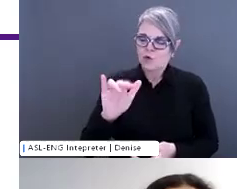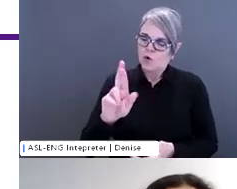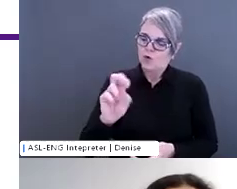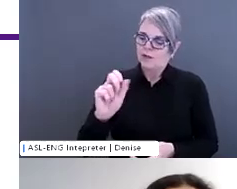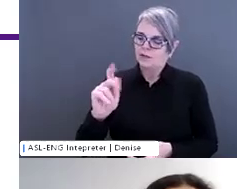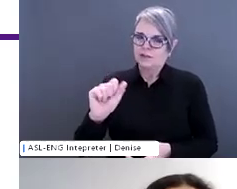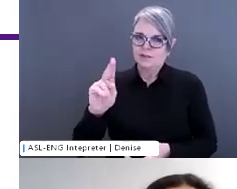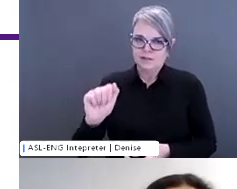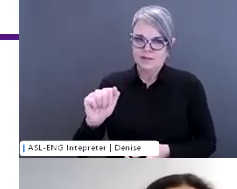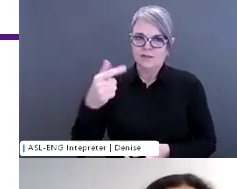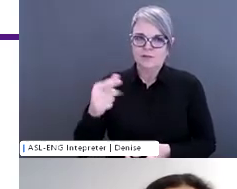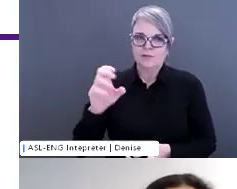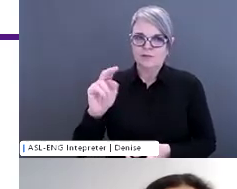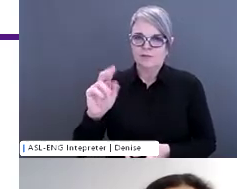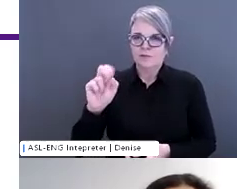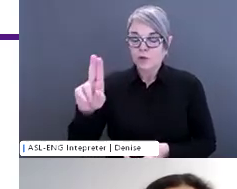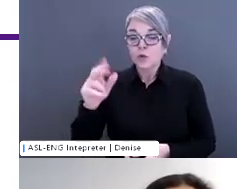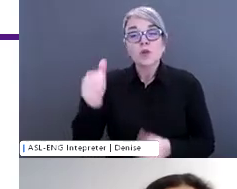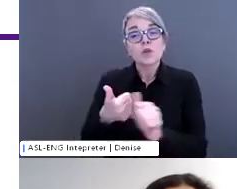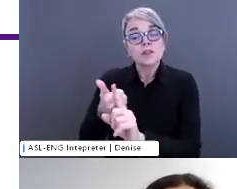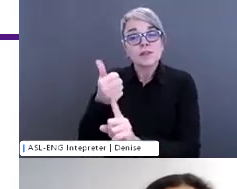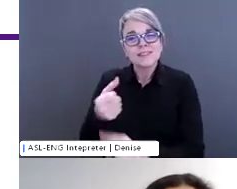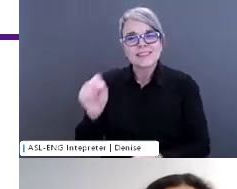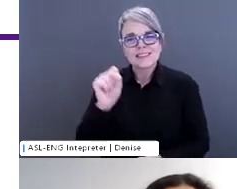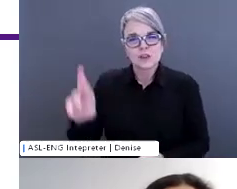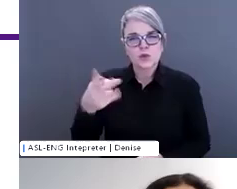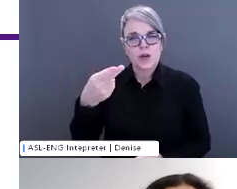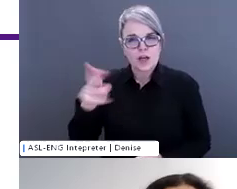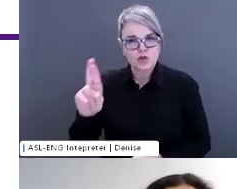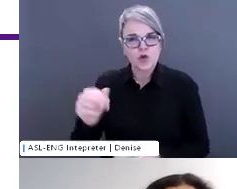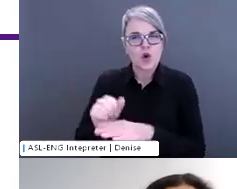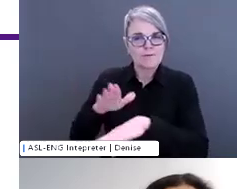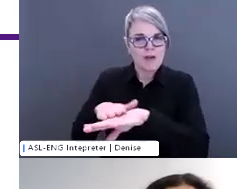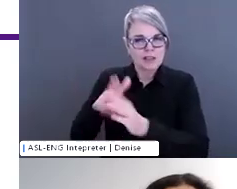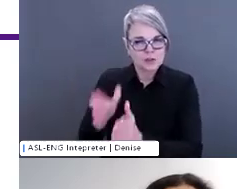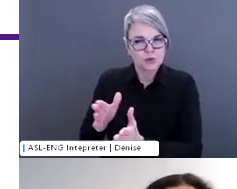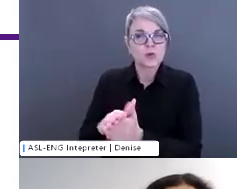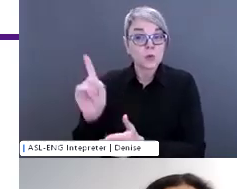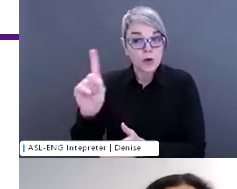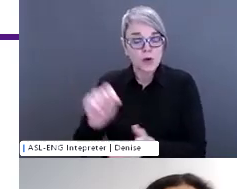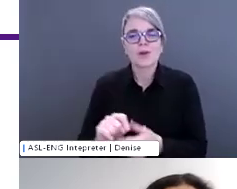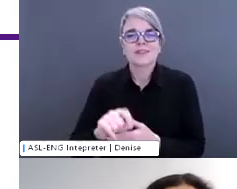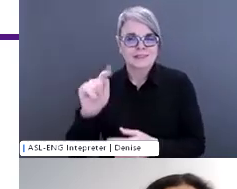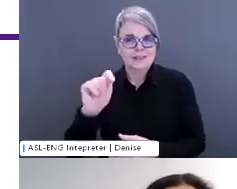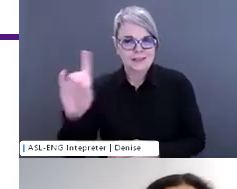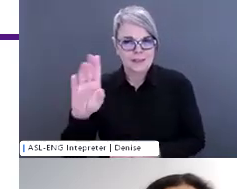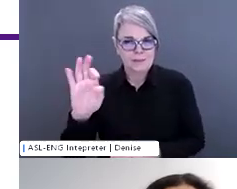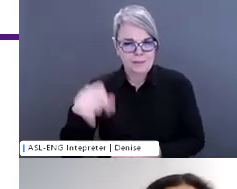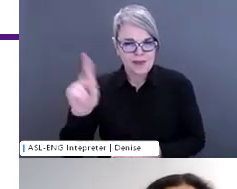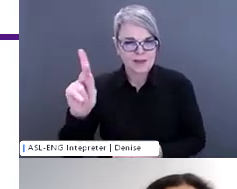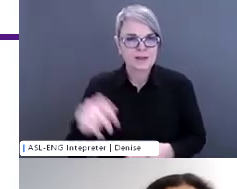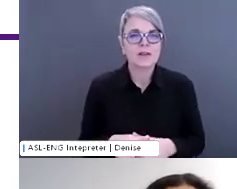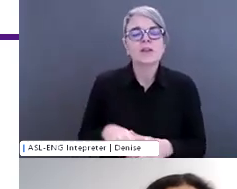HR Advice Partner at TD Bank Group. She is a individual who's been working in the banking industry for